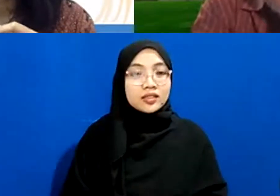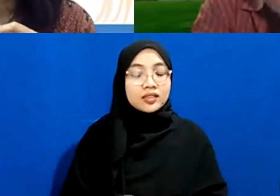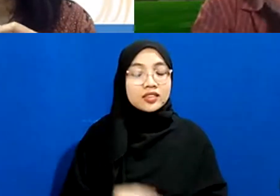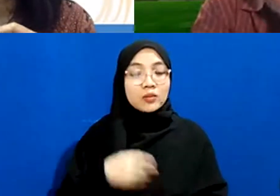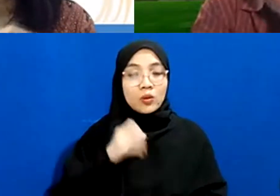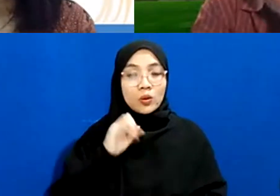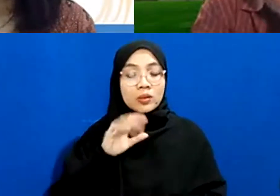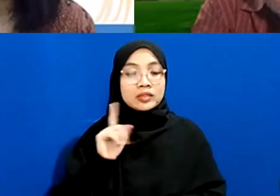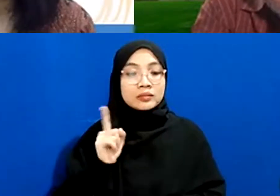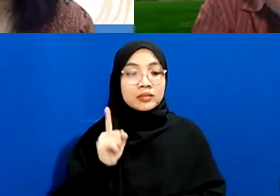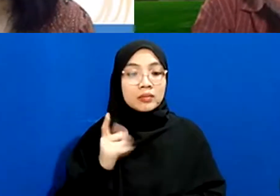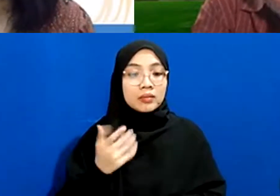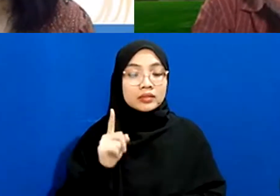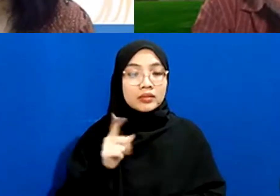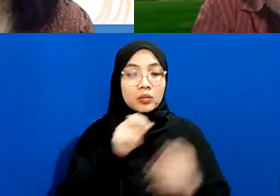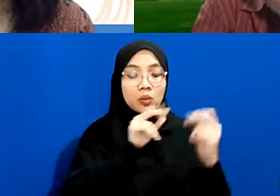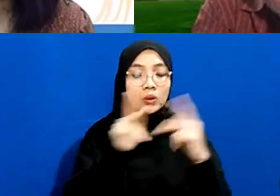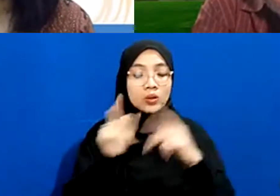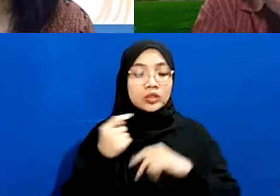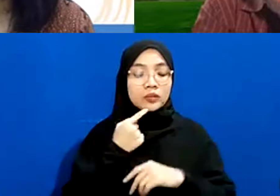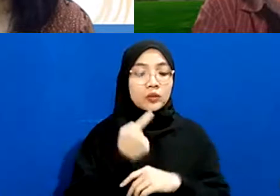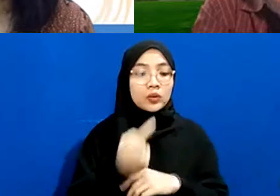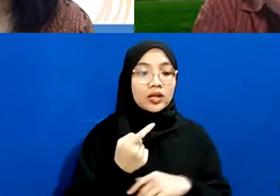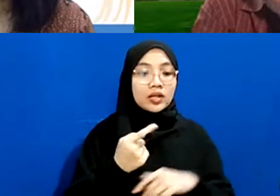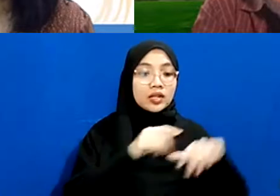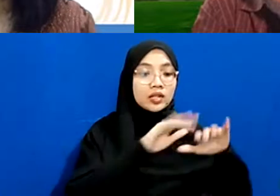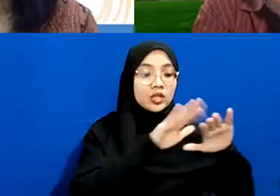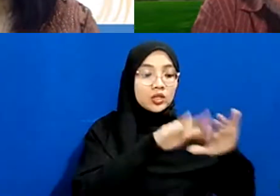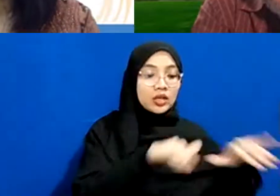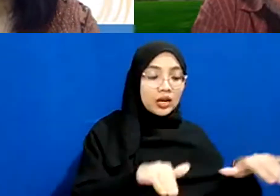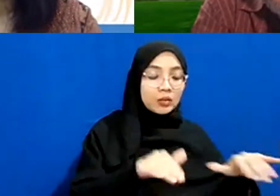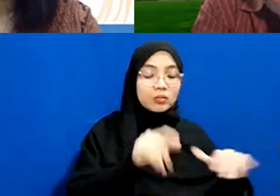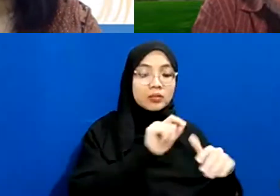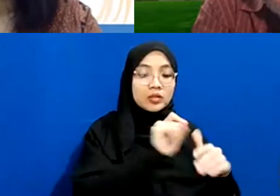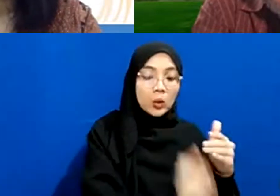context is student and non-student, also we choose the